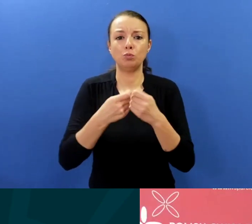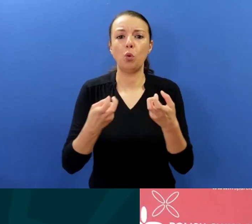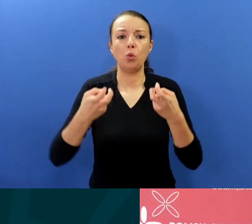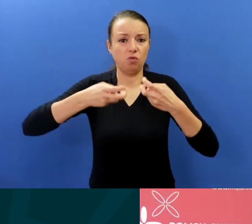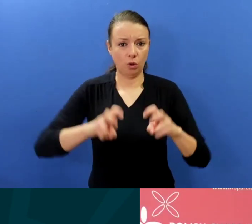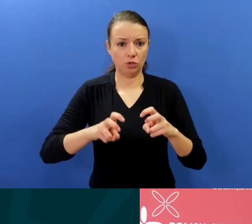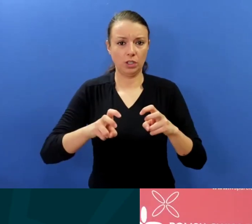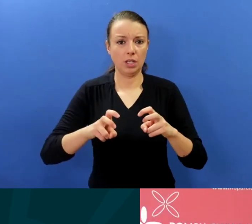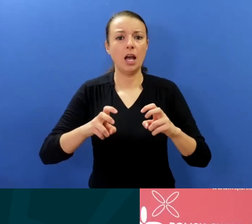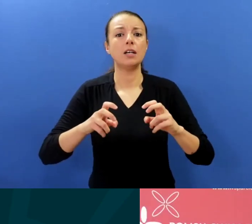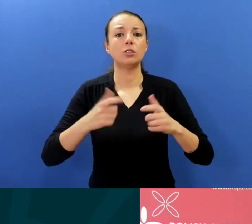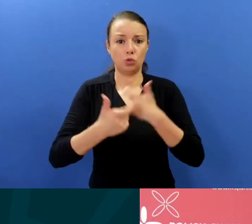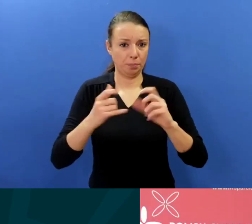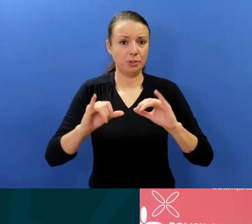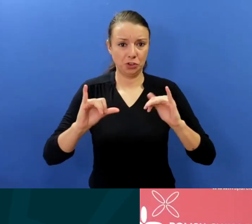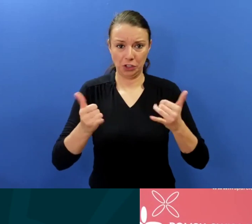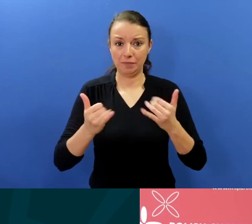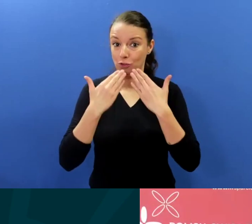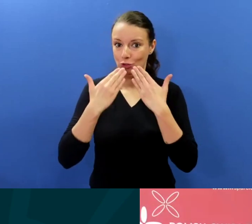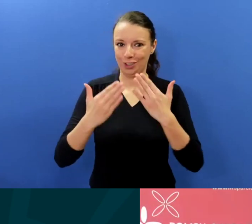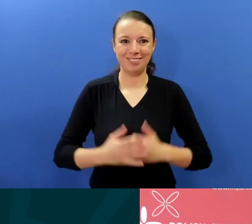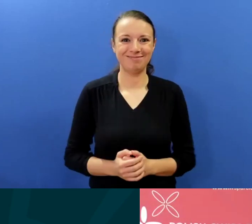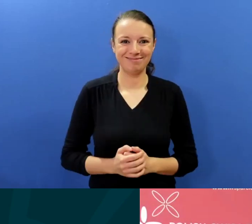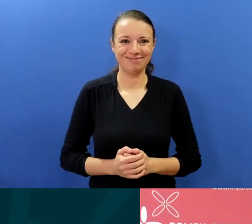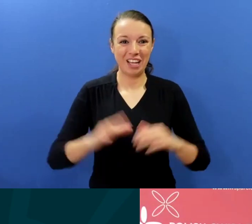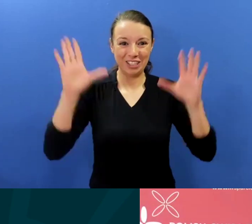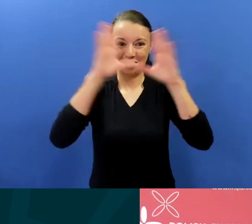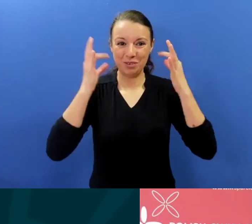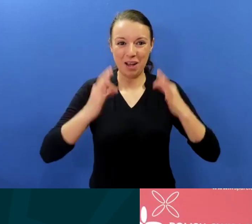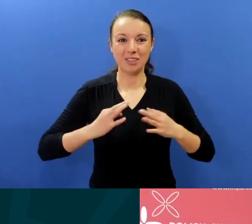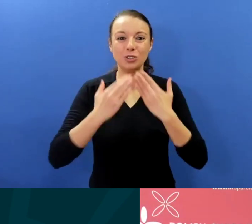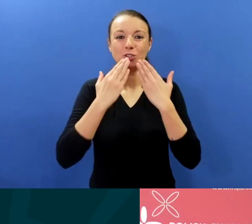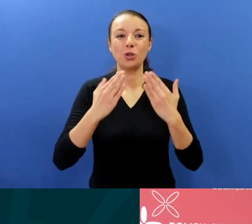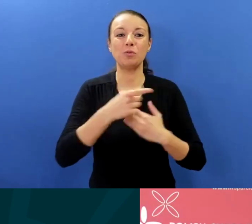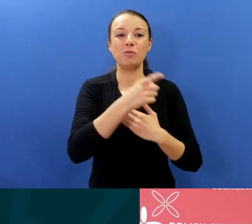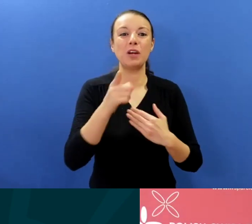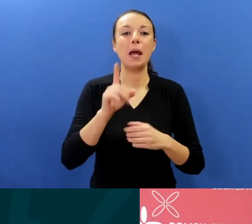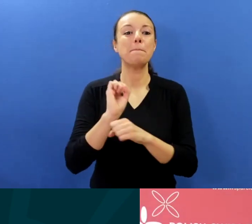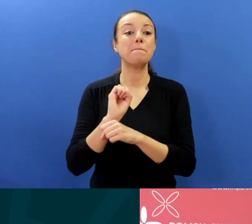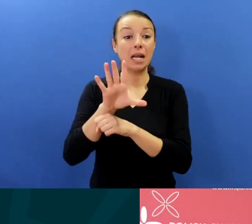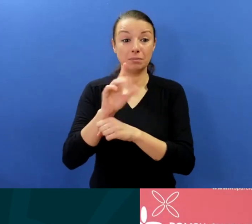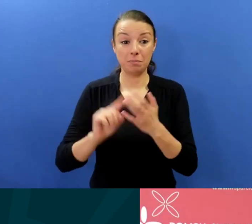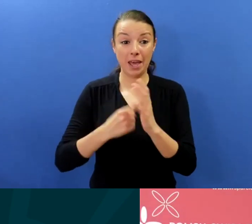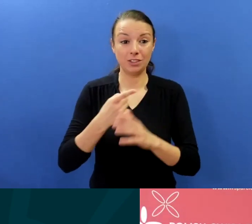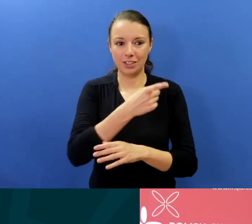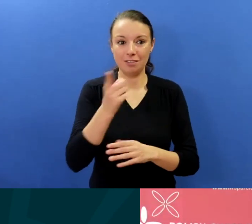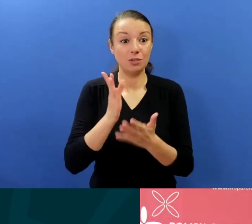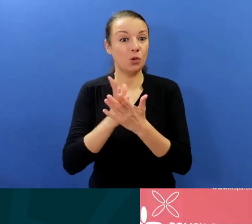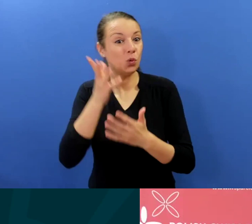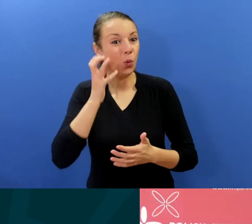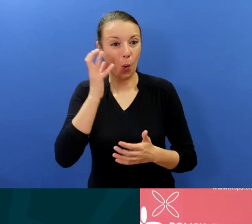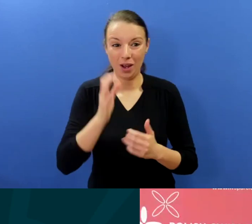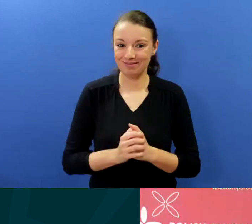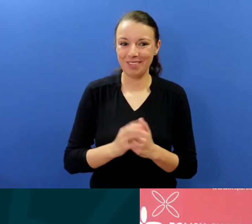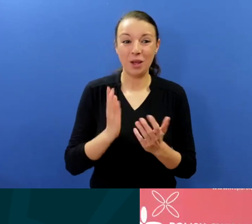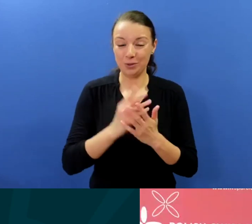of operating. But at the same time, we co-create certain elements despite challenges. Thank you very much for listening to the